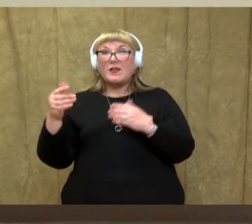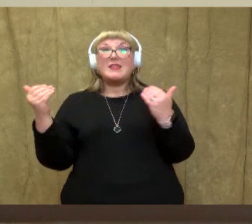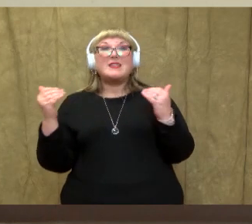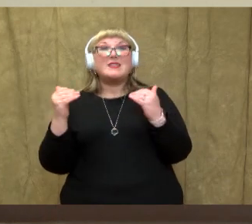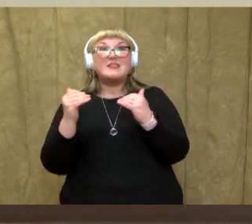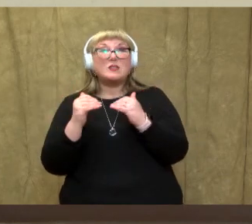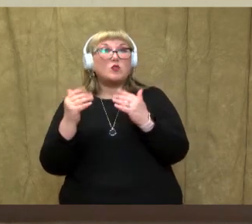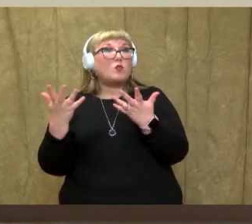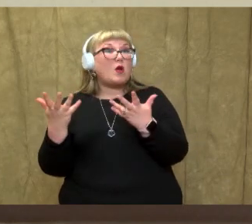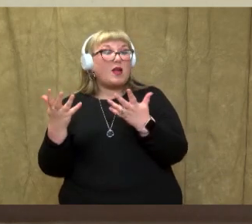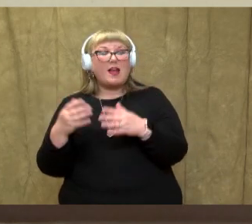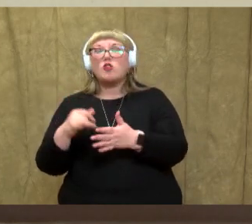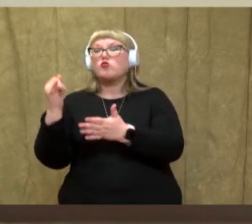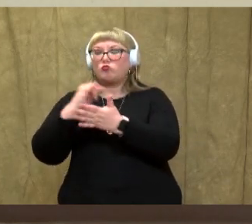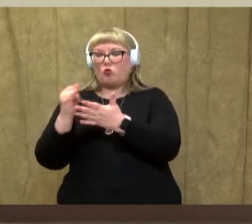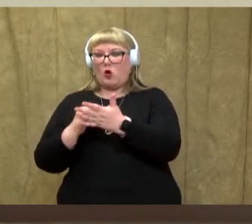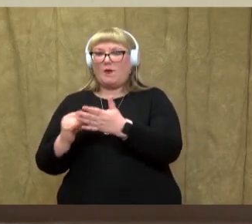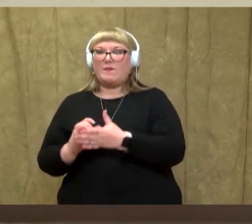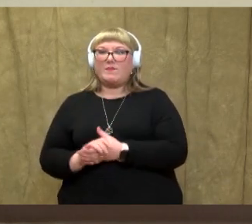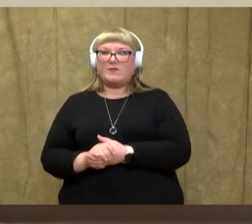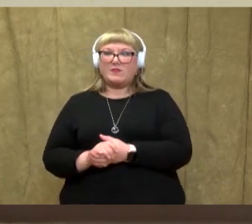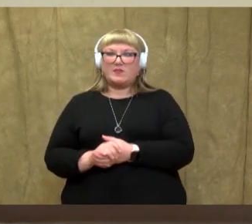4 mushrooms.